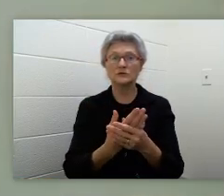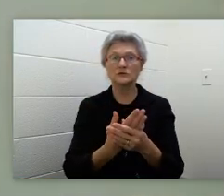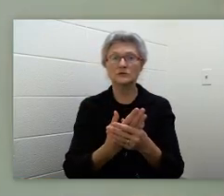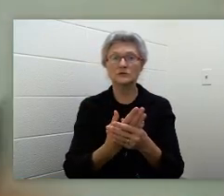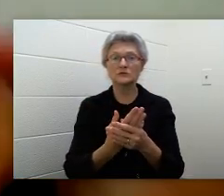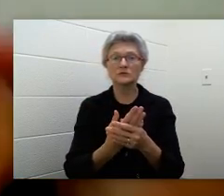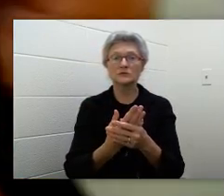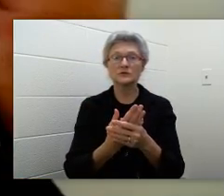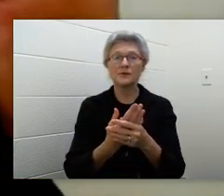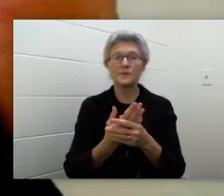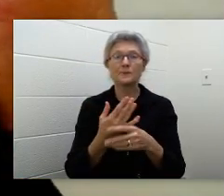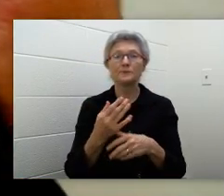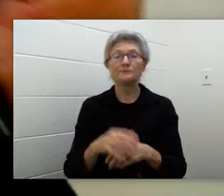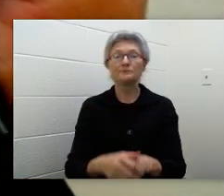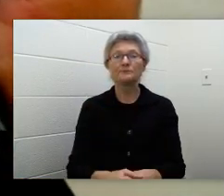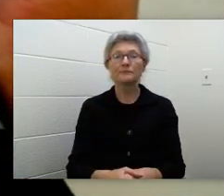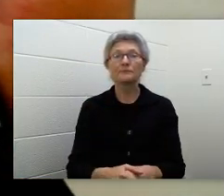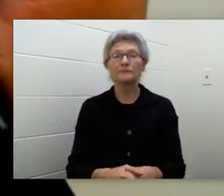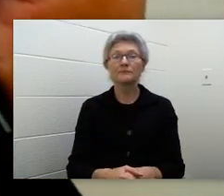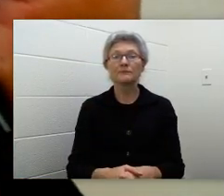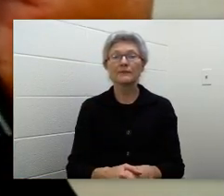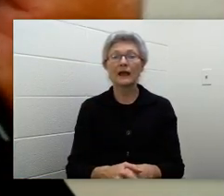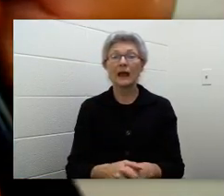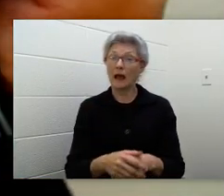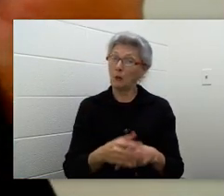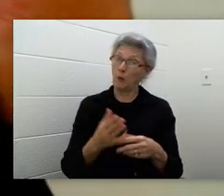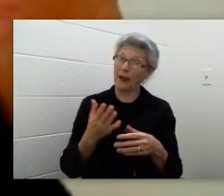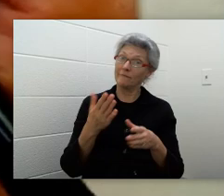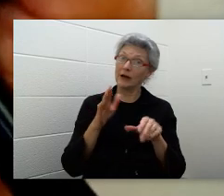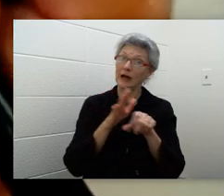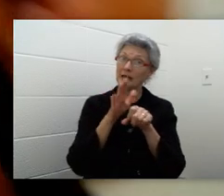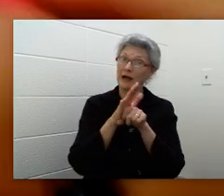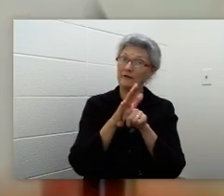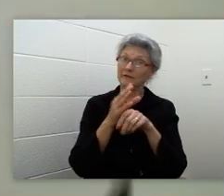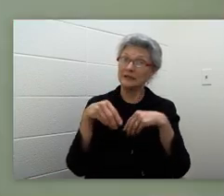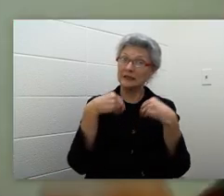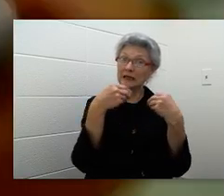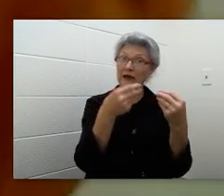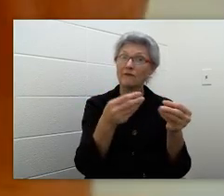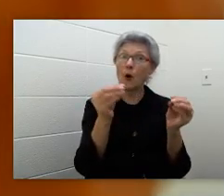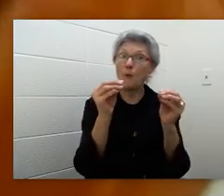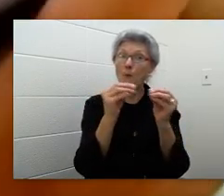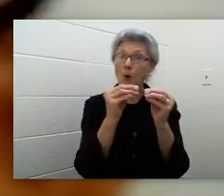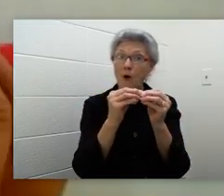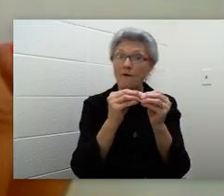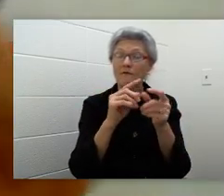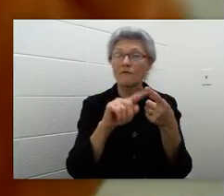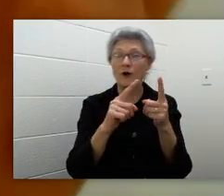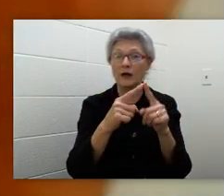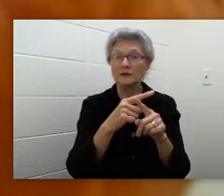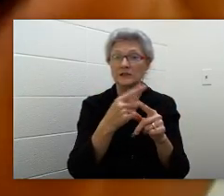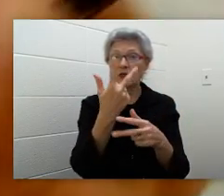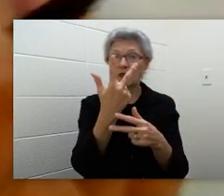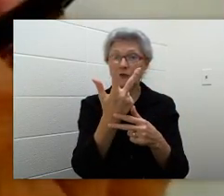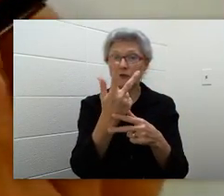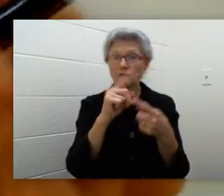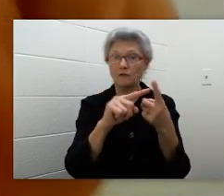1, 2, 3, 4 tacos. And it looks like we have enough to give a third person 4 tacos.